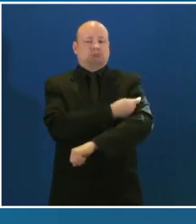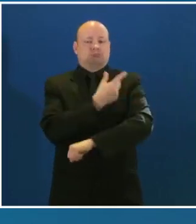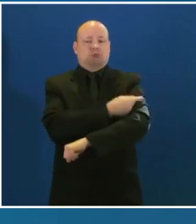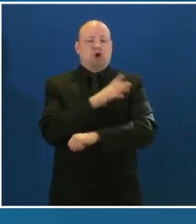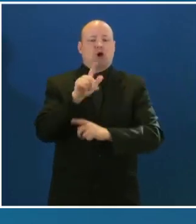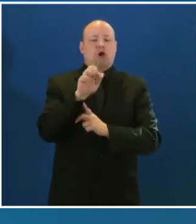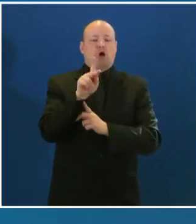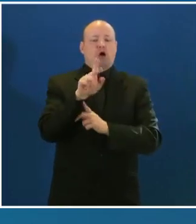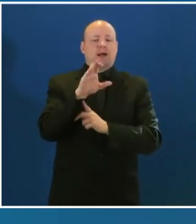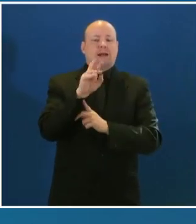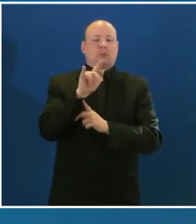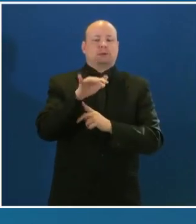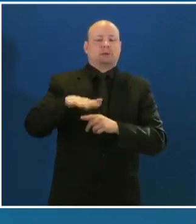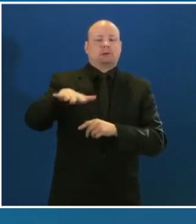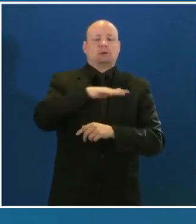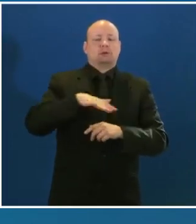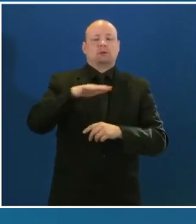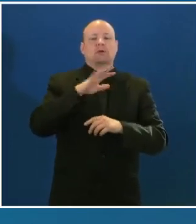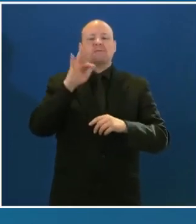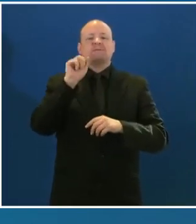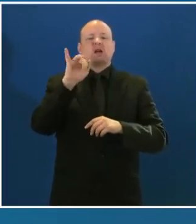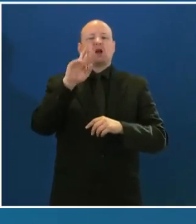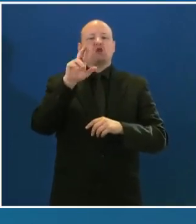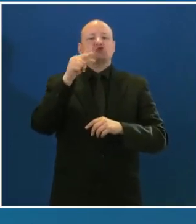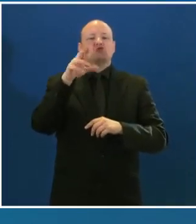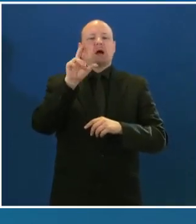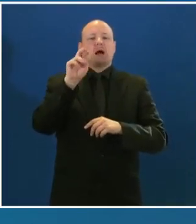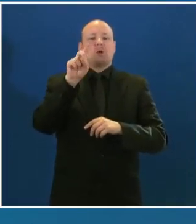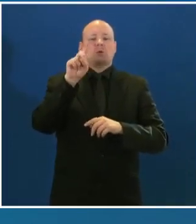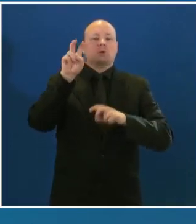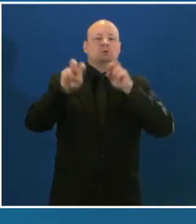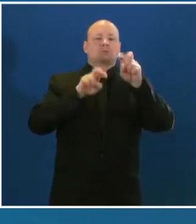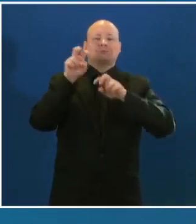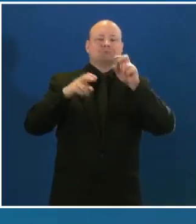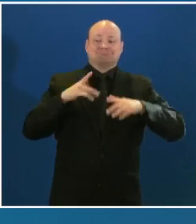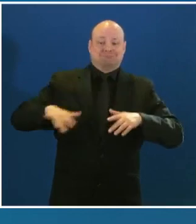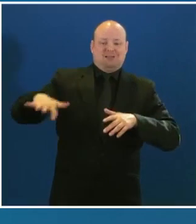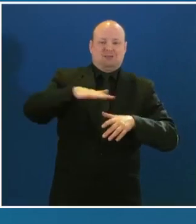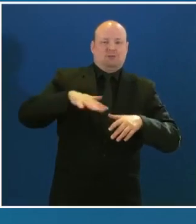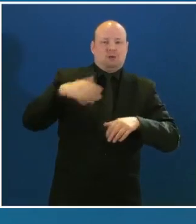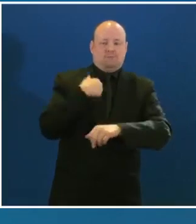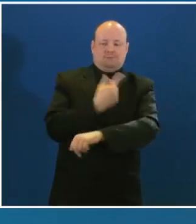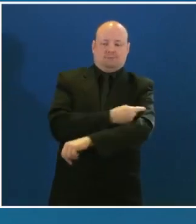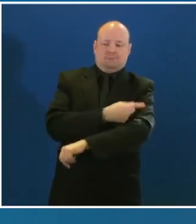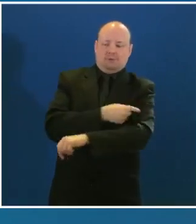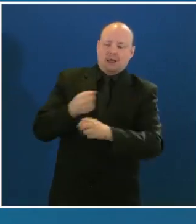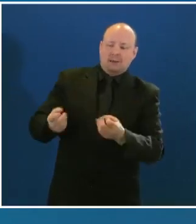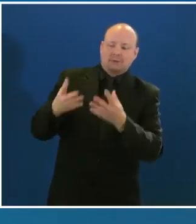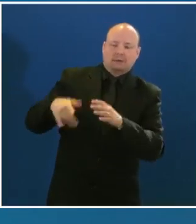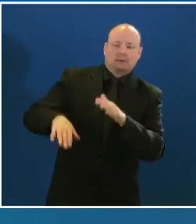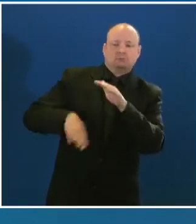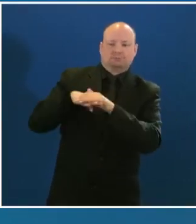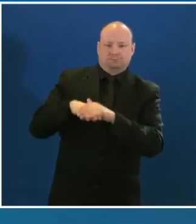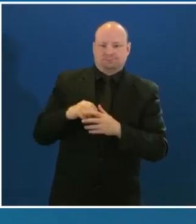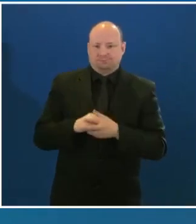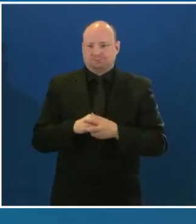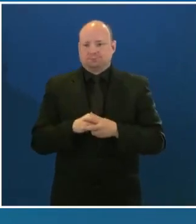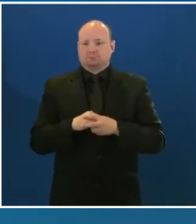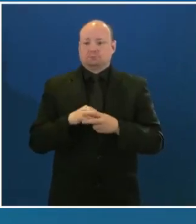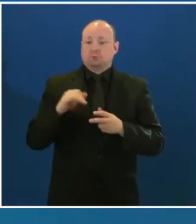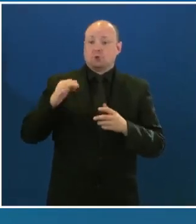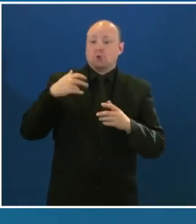the state COVID hotline, Clark County Health now has a COVID call center for those without